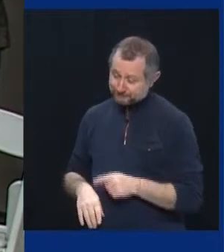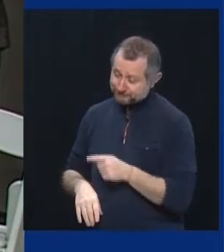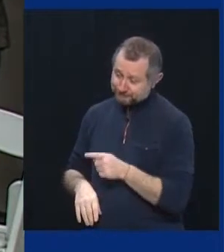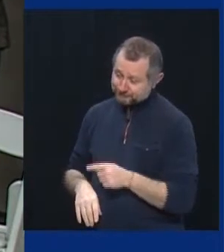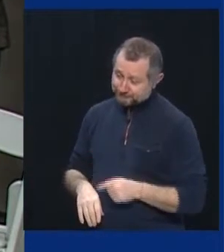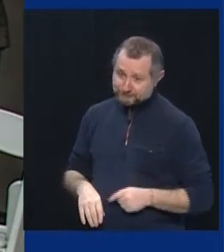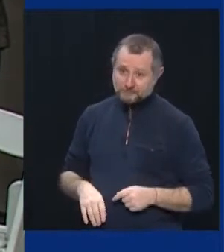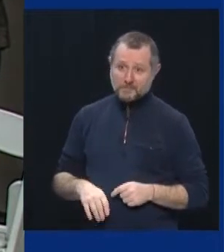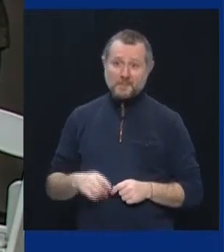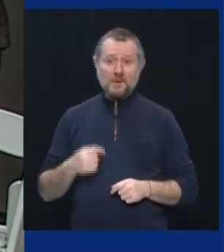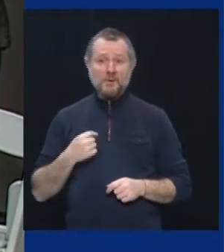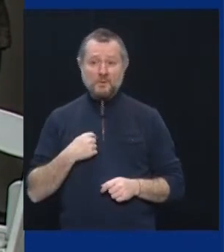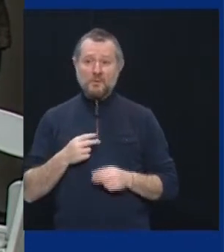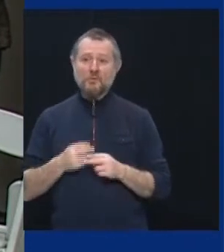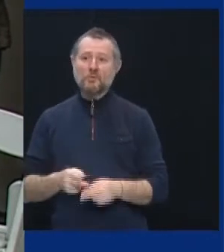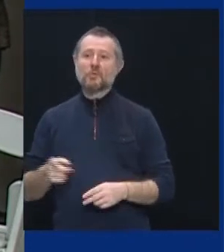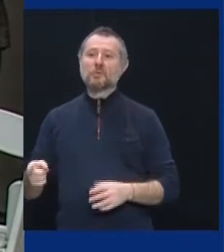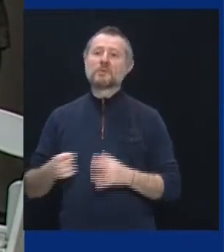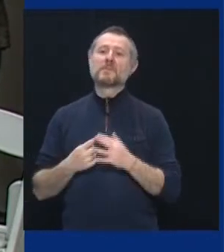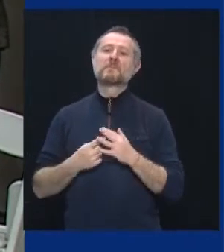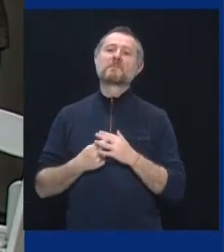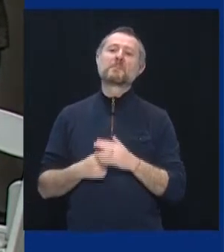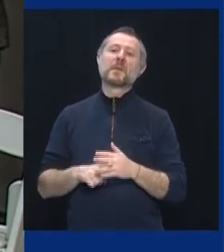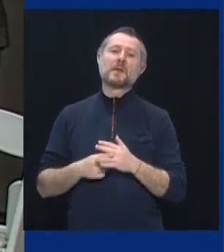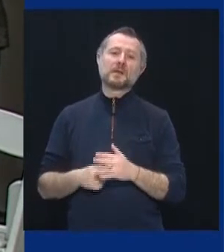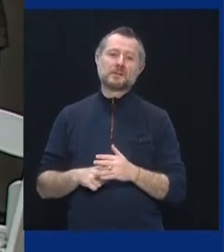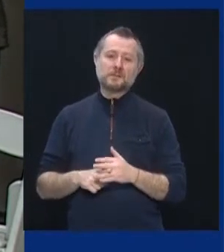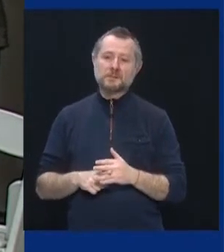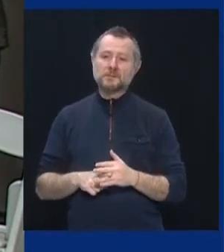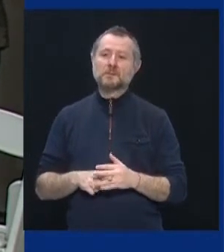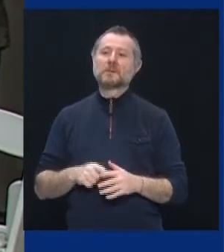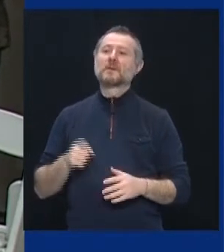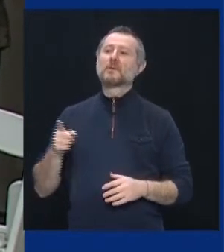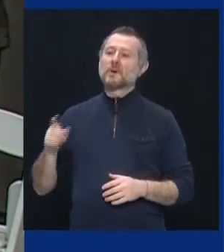beginning. And I guess for the governor,